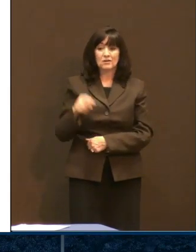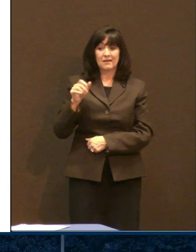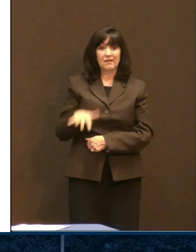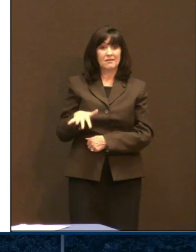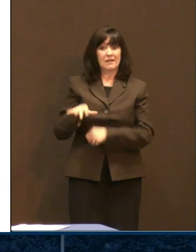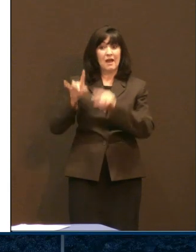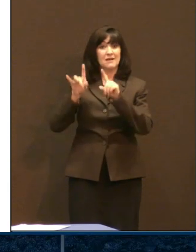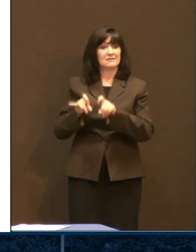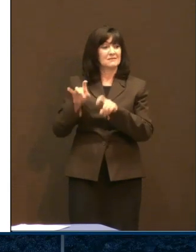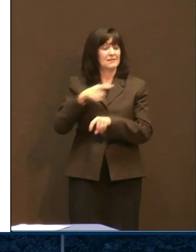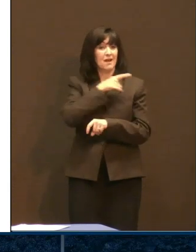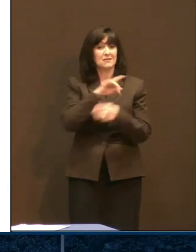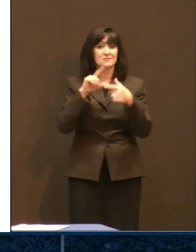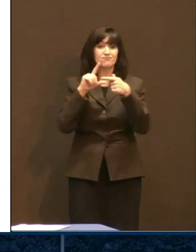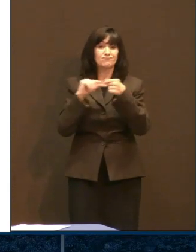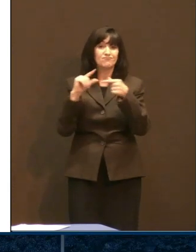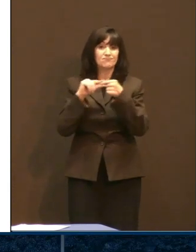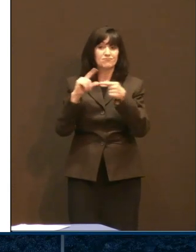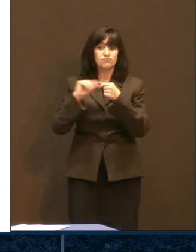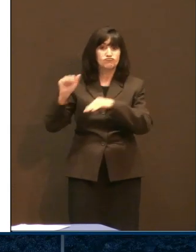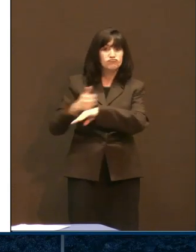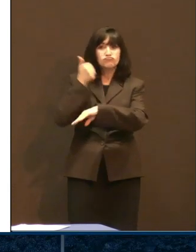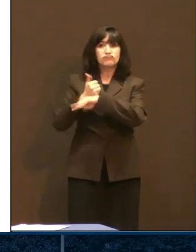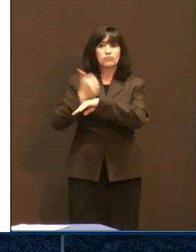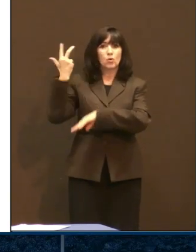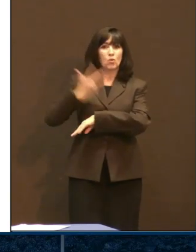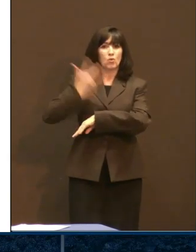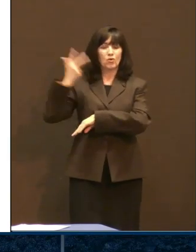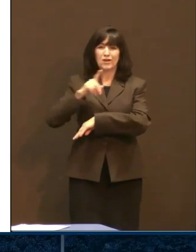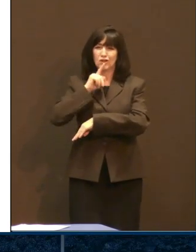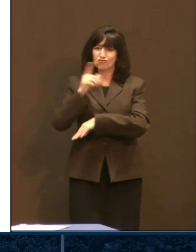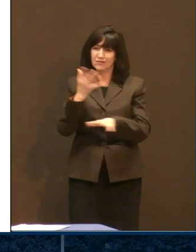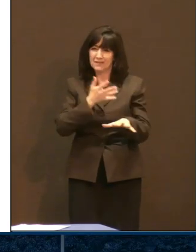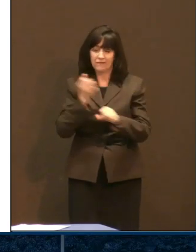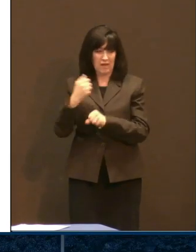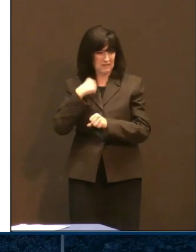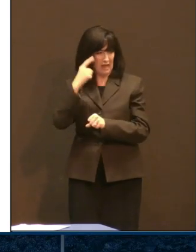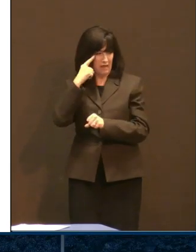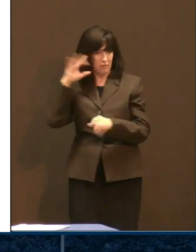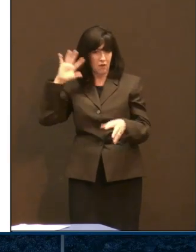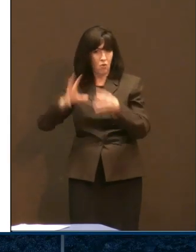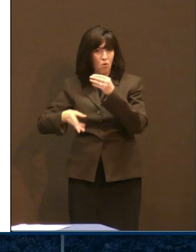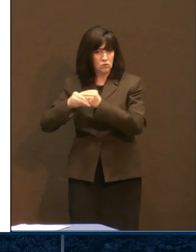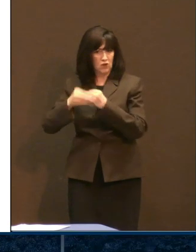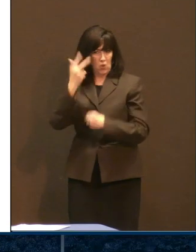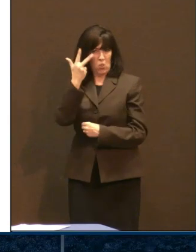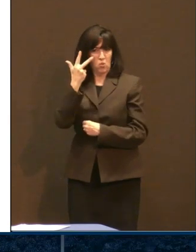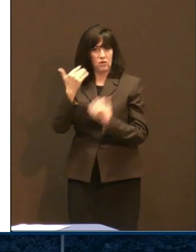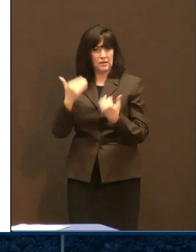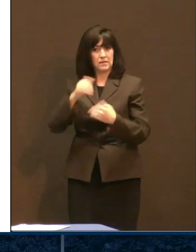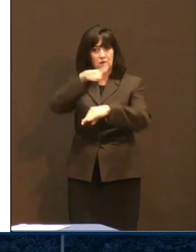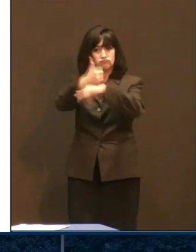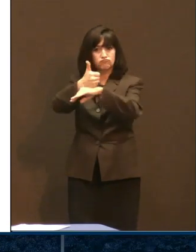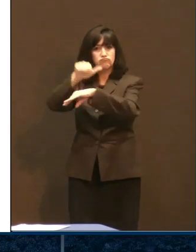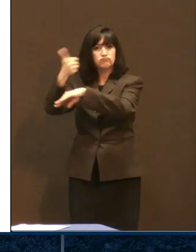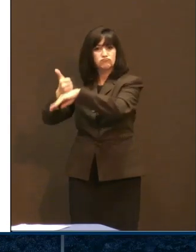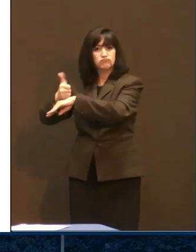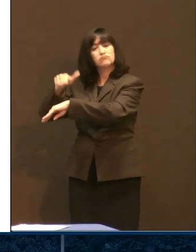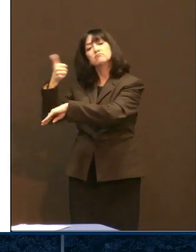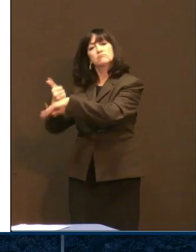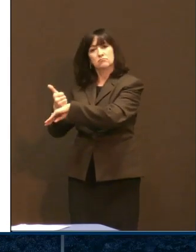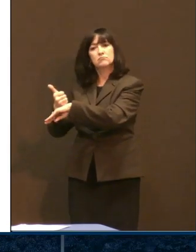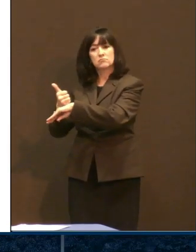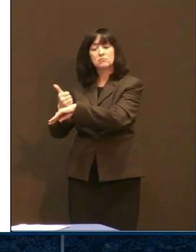testing sites very quickly, to actually 3 today being the third, and to test